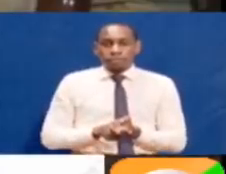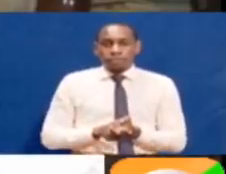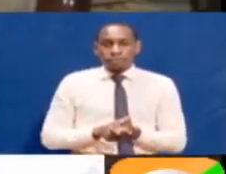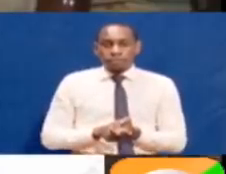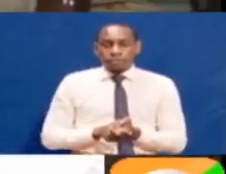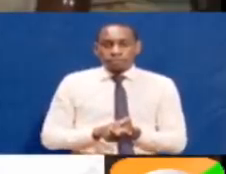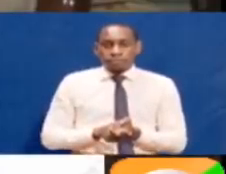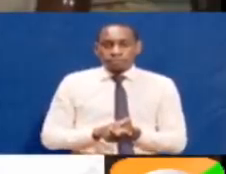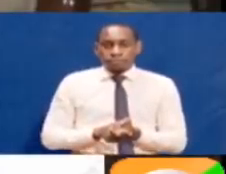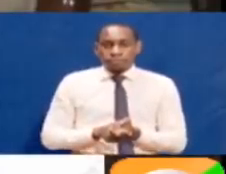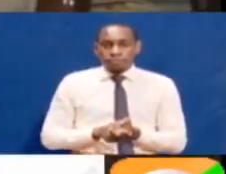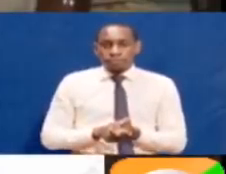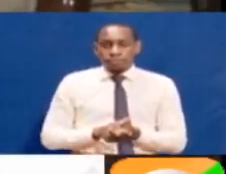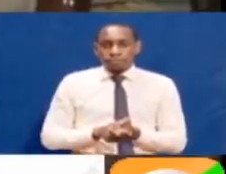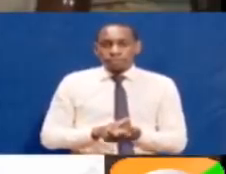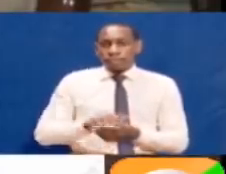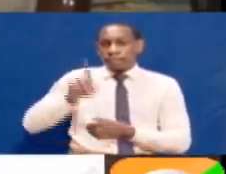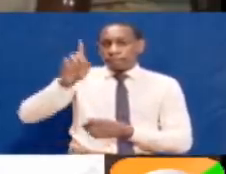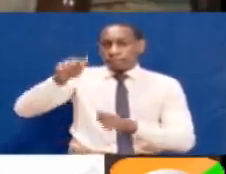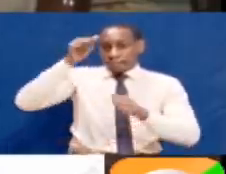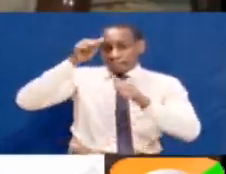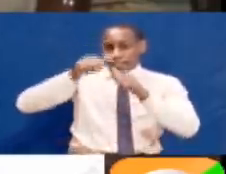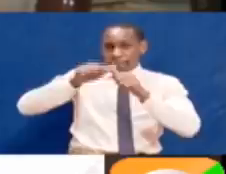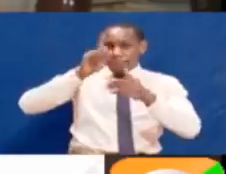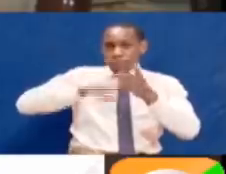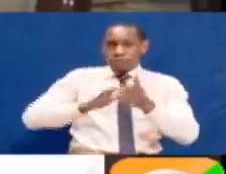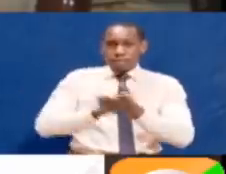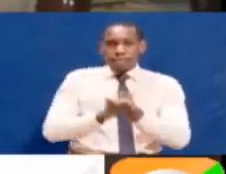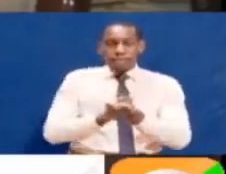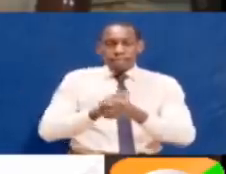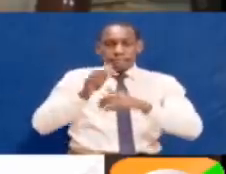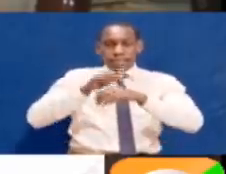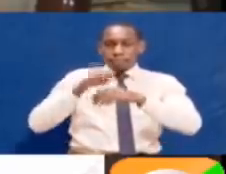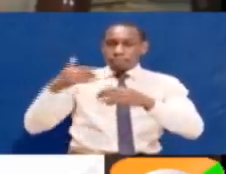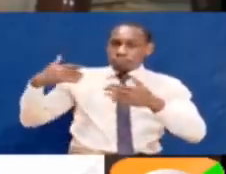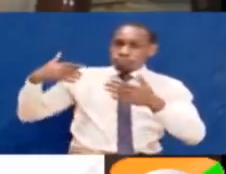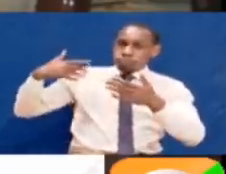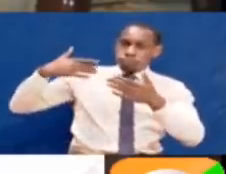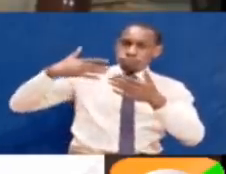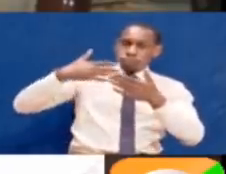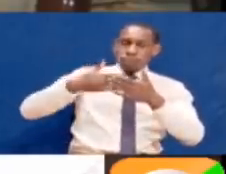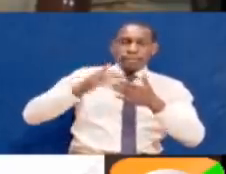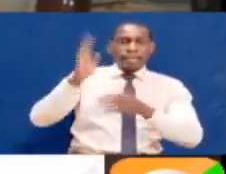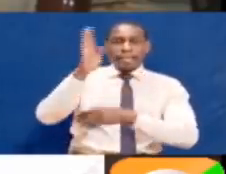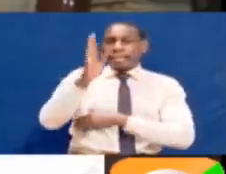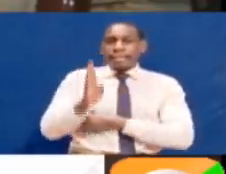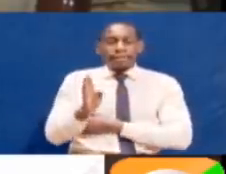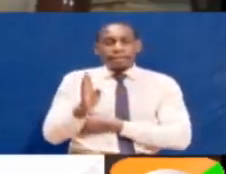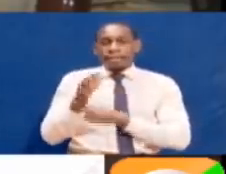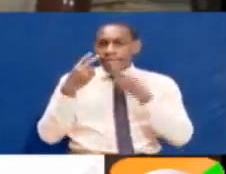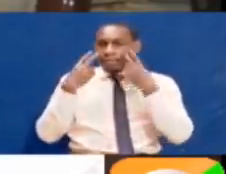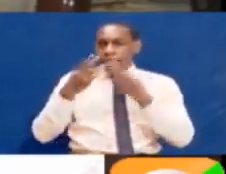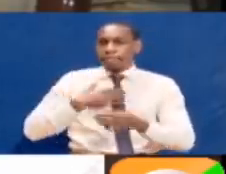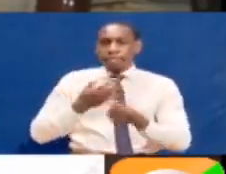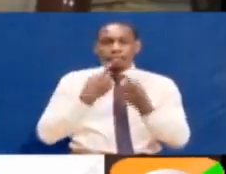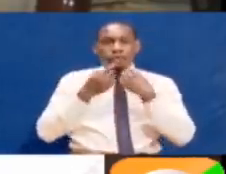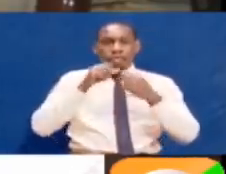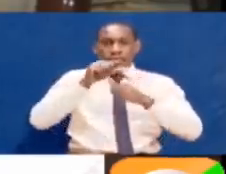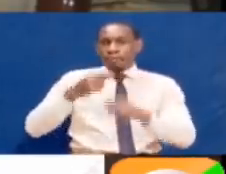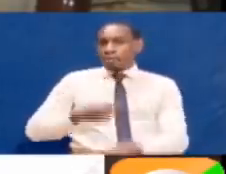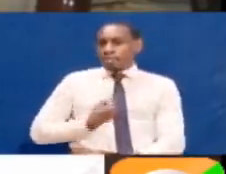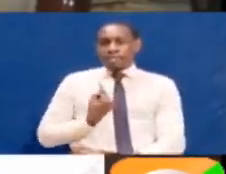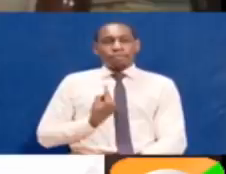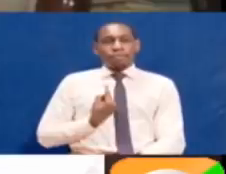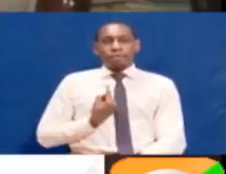You see, Waiga, you must remember that even for all this period of time, you've never seen me talking about